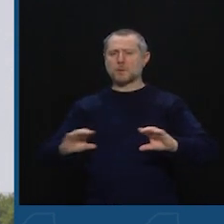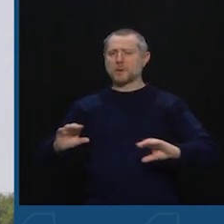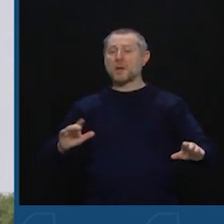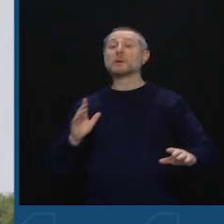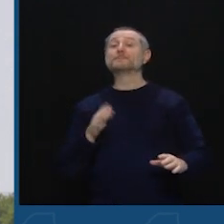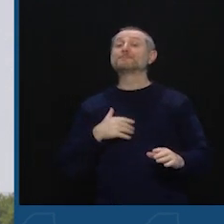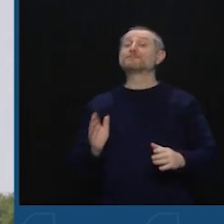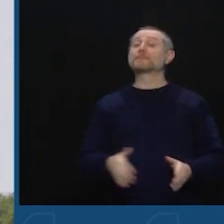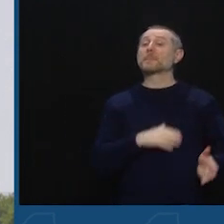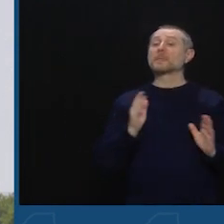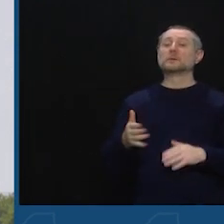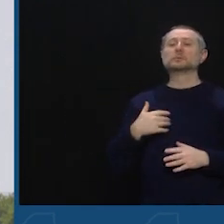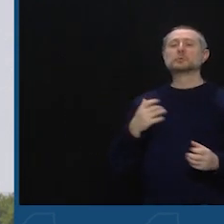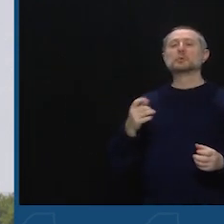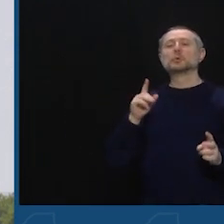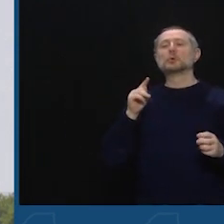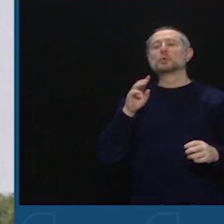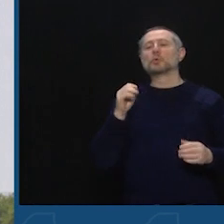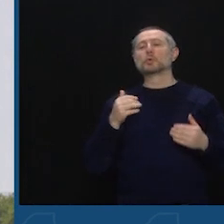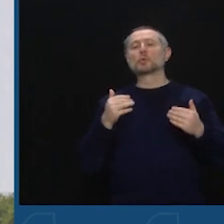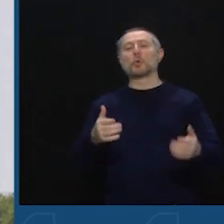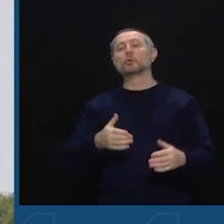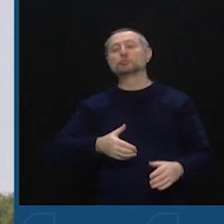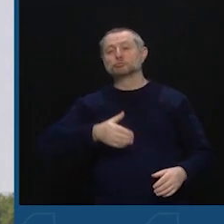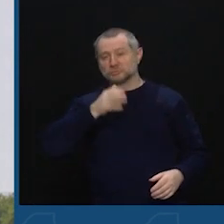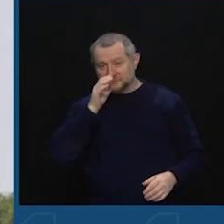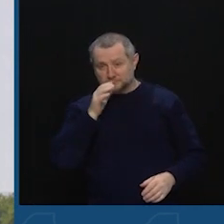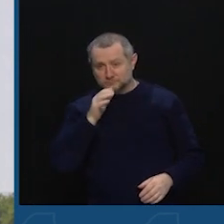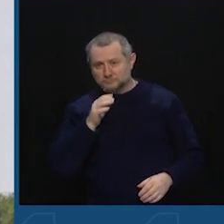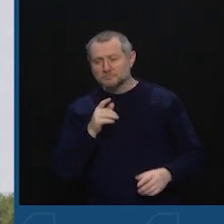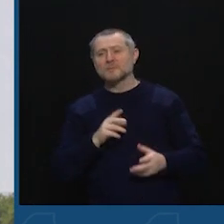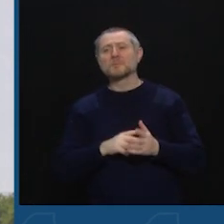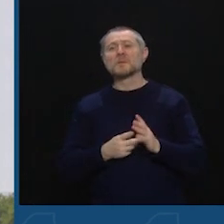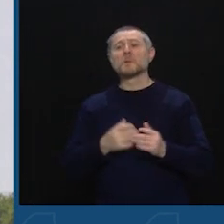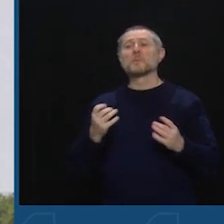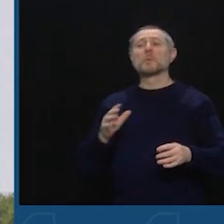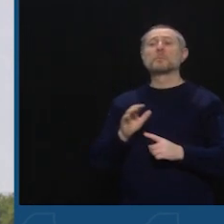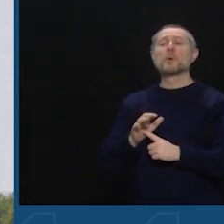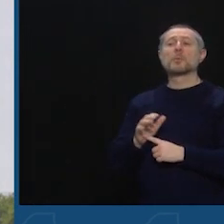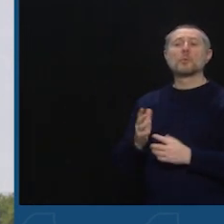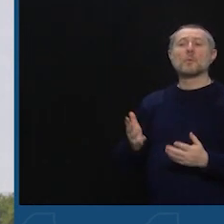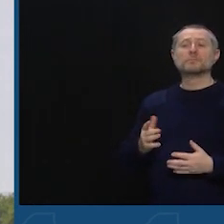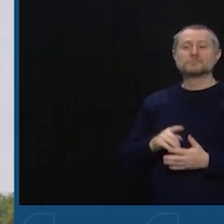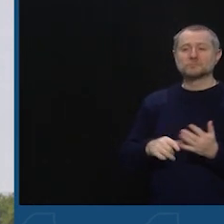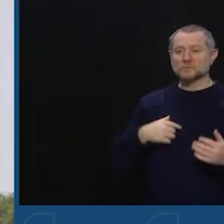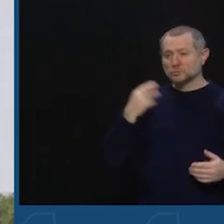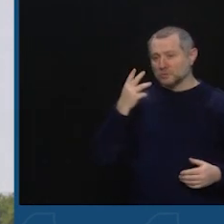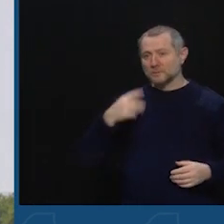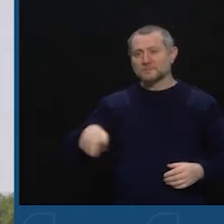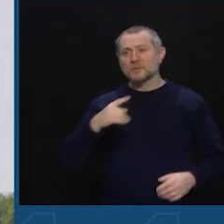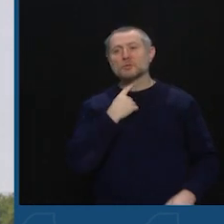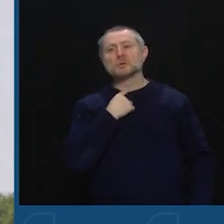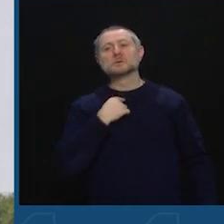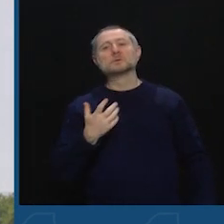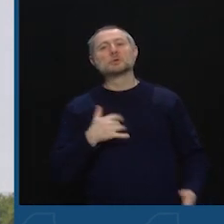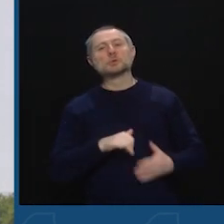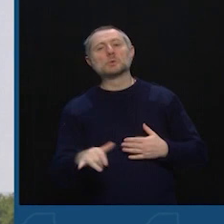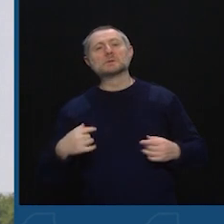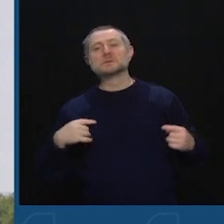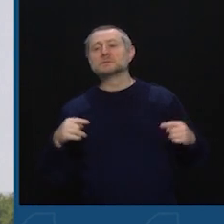drinks. Most popular thing in our entire budget, to-go drinks. I didn't know we were that thirsty in the state of New York. Apparently we